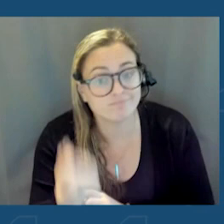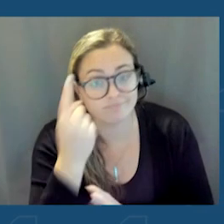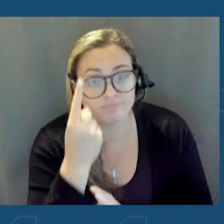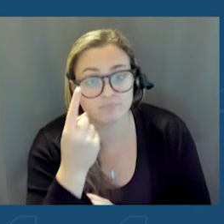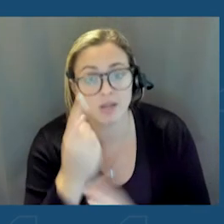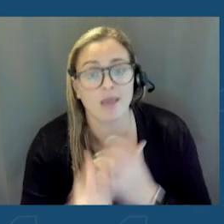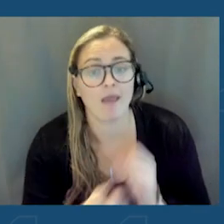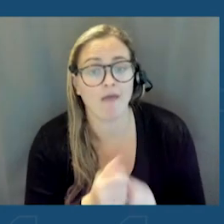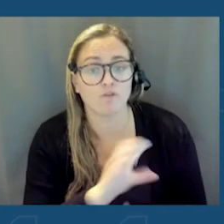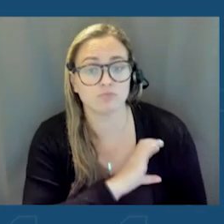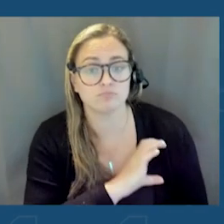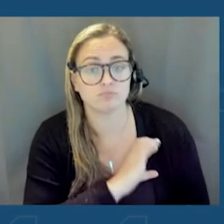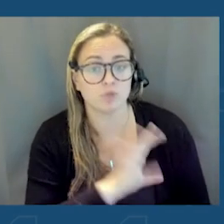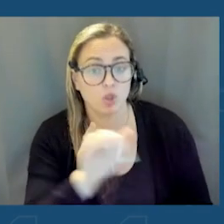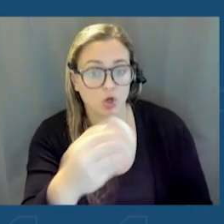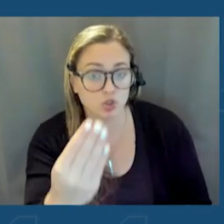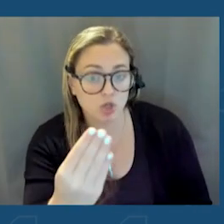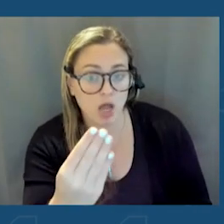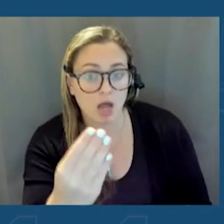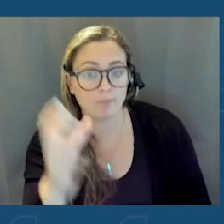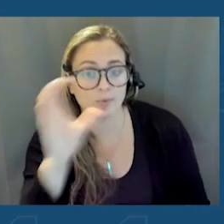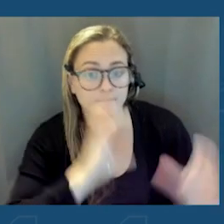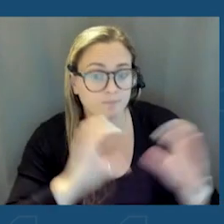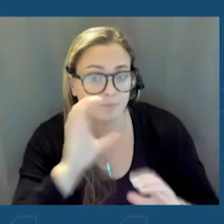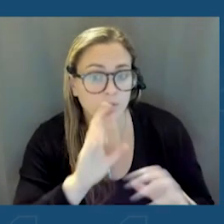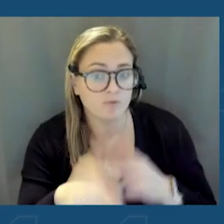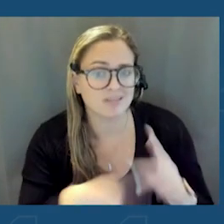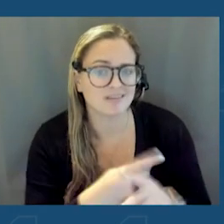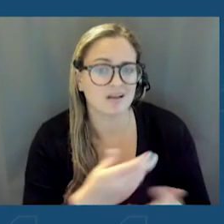trooper's job to do this and to be on the lookout for this sort of thing.